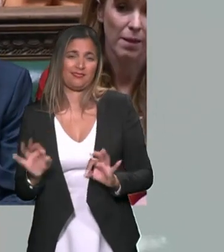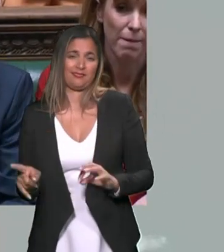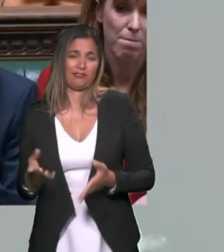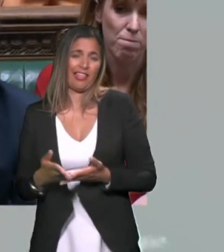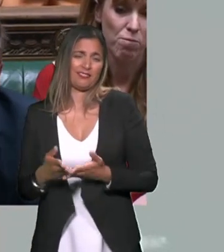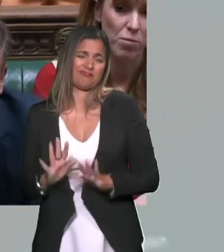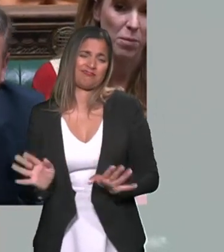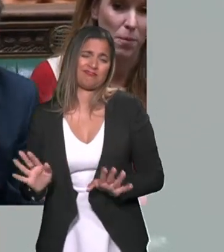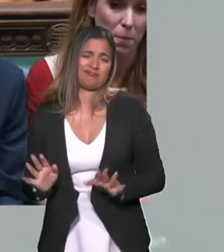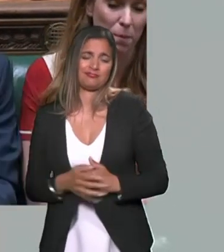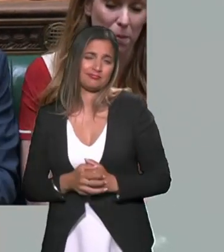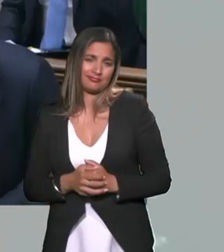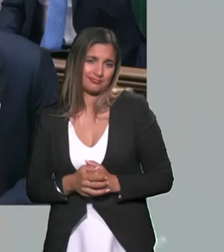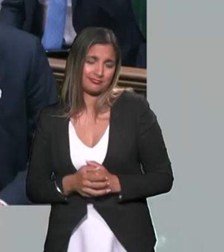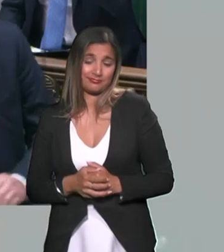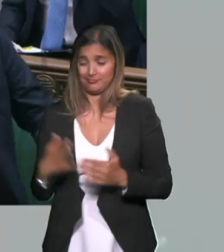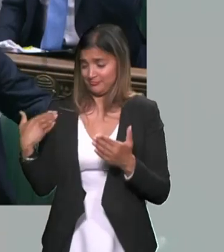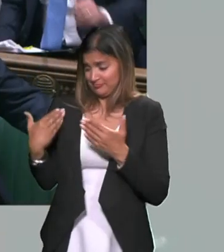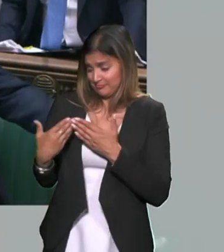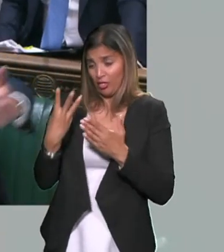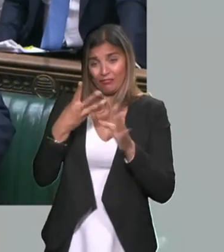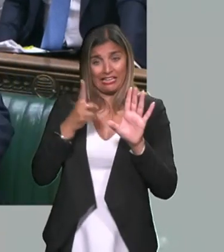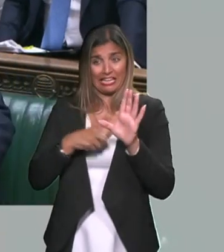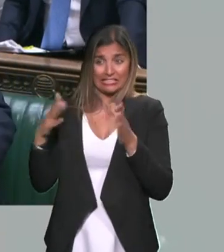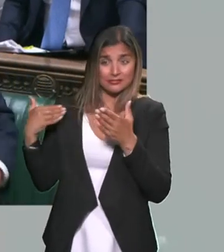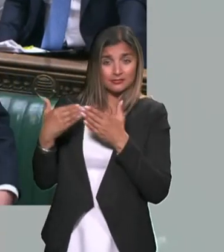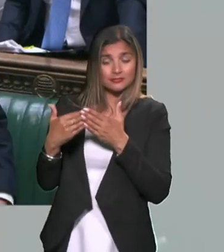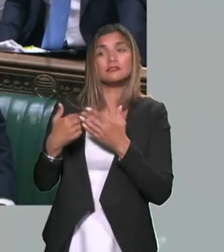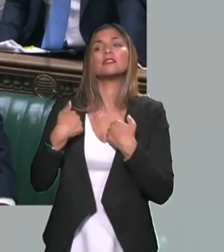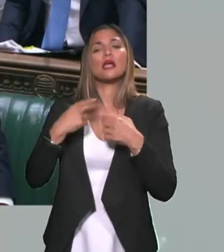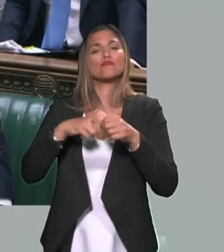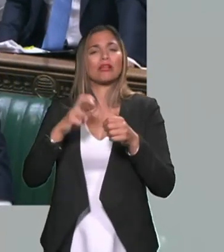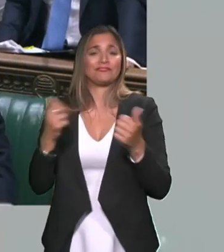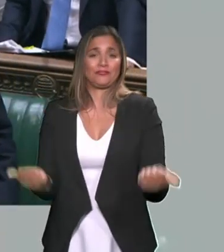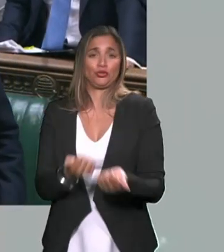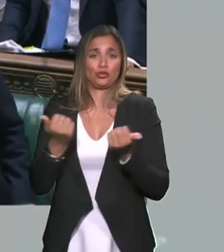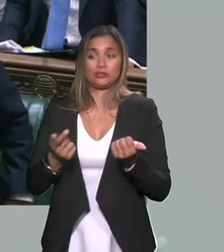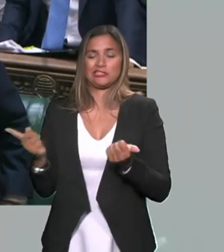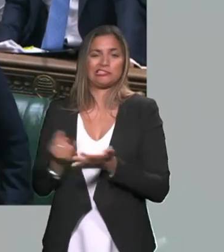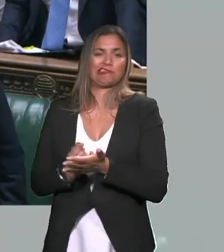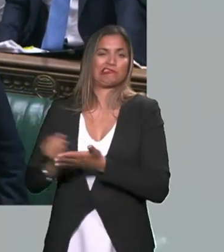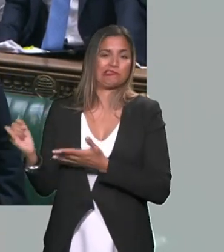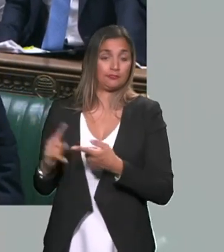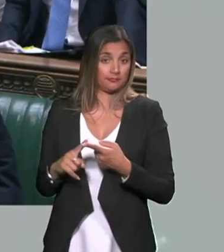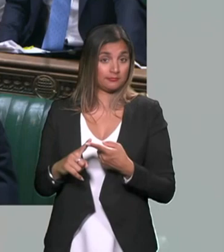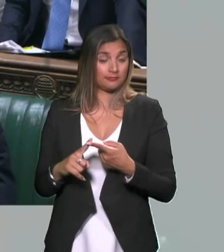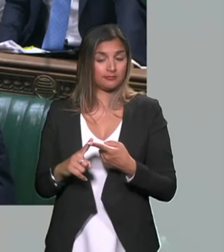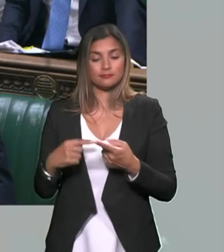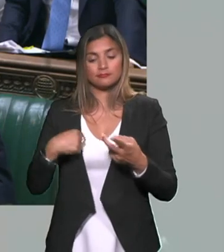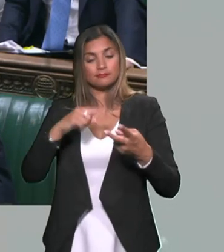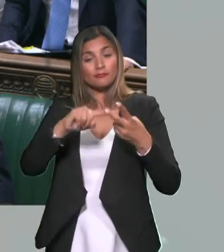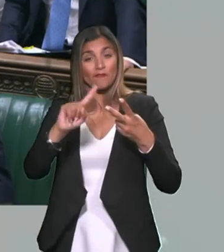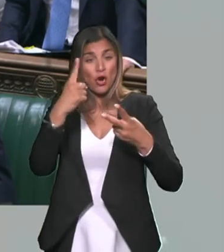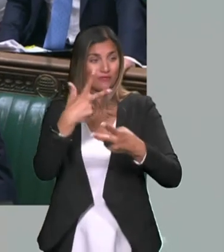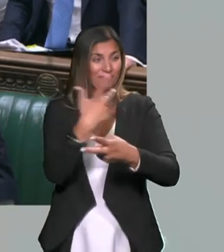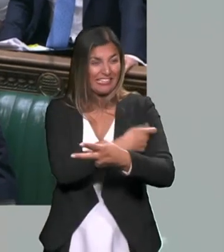that at the end of 3 years, Mr. Speaker, we got Brexit done, which he voted against 48 times. We delivered the first